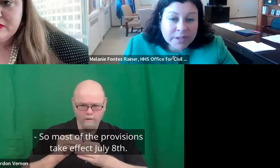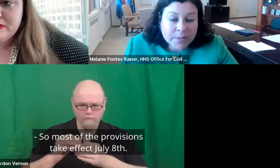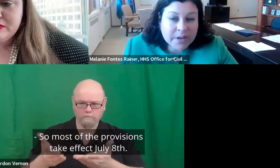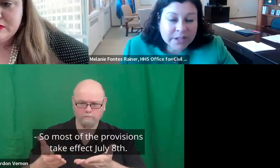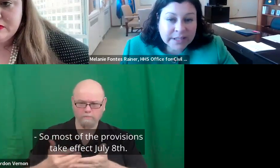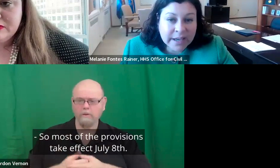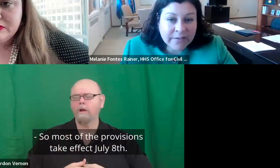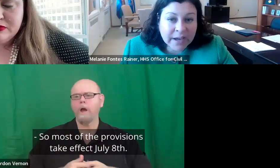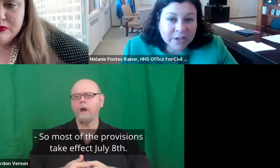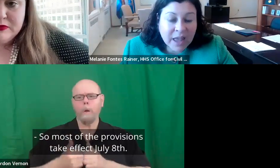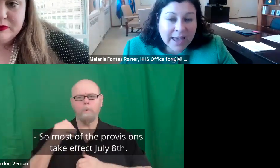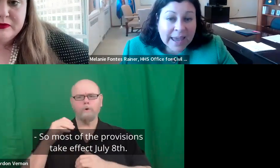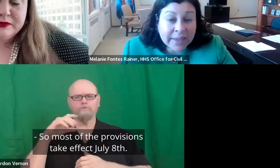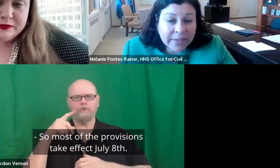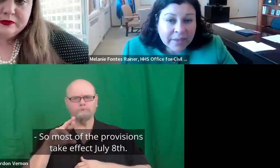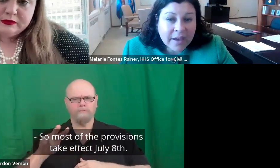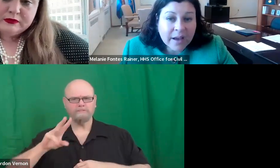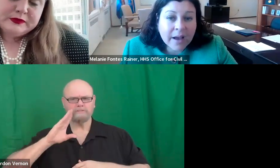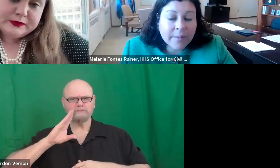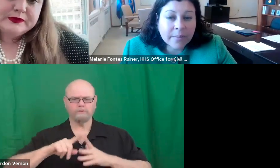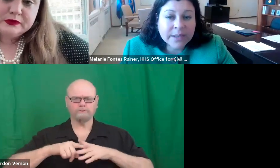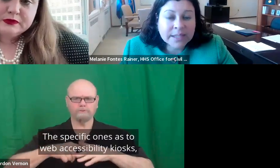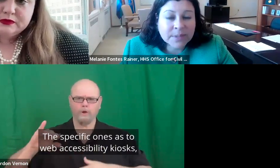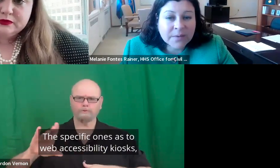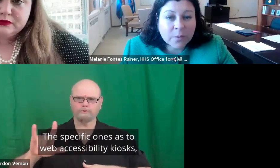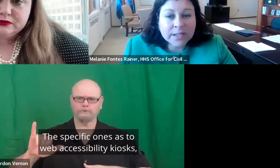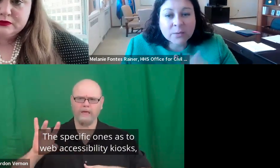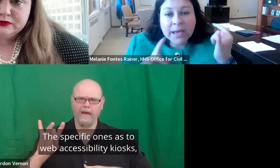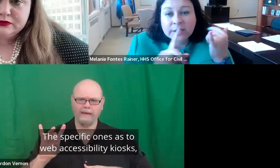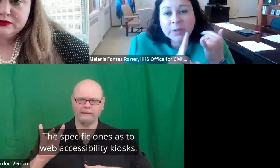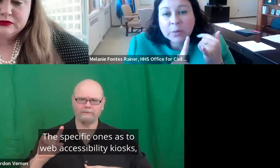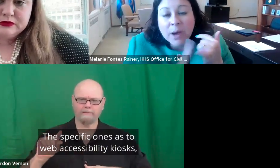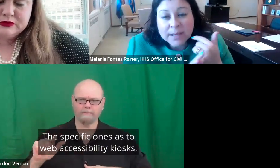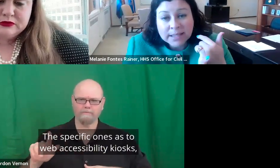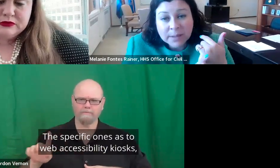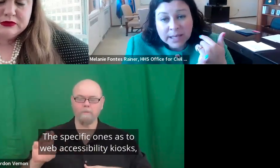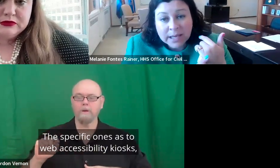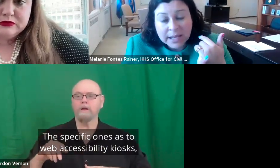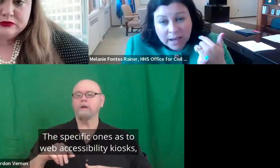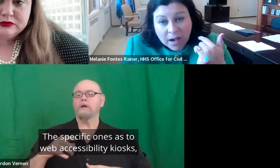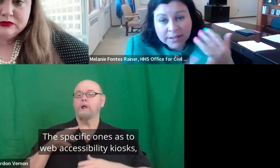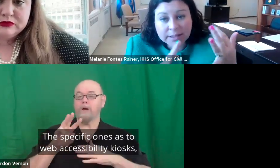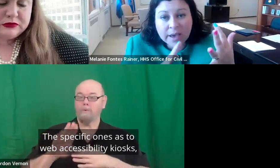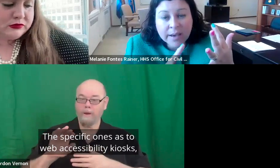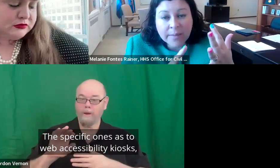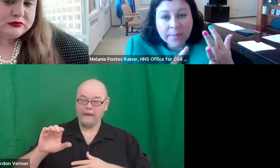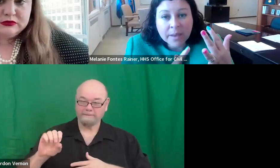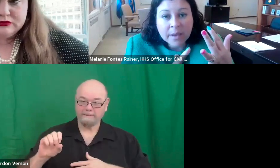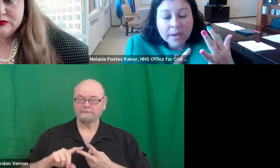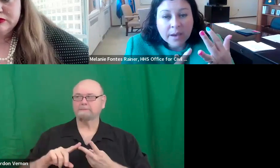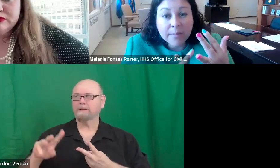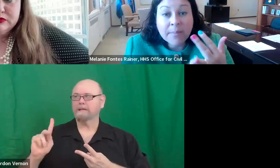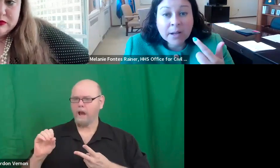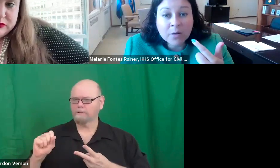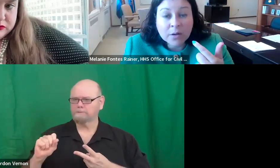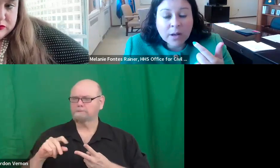So most of the provisions take effect July 8th. The specific ones as to web accessibility, kiosks,